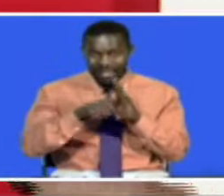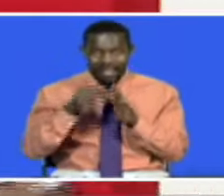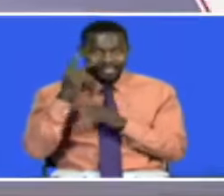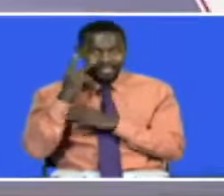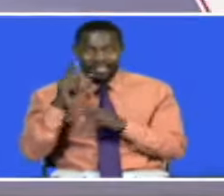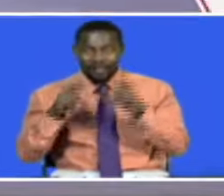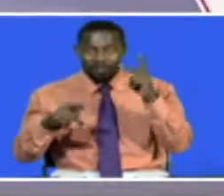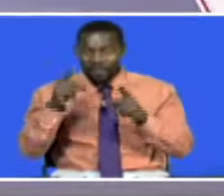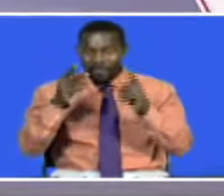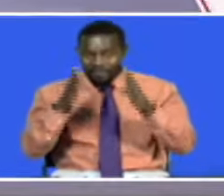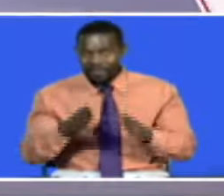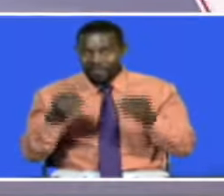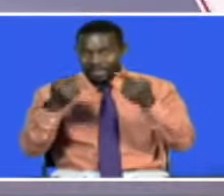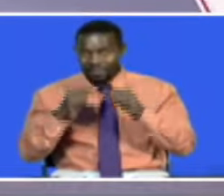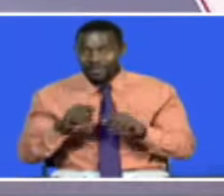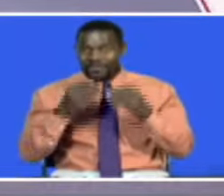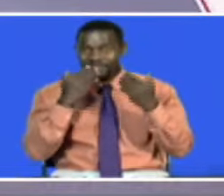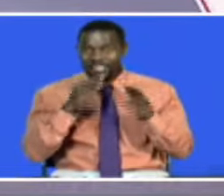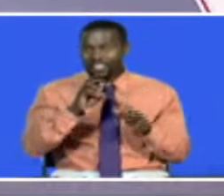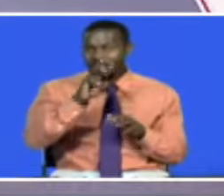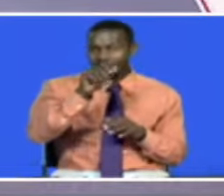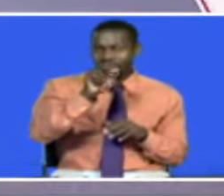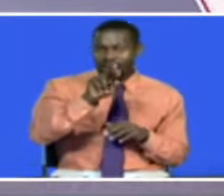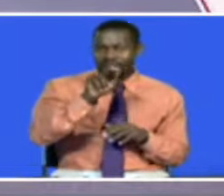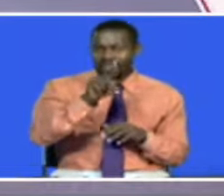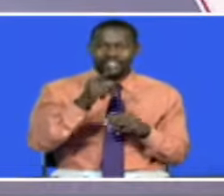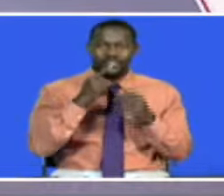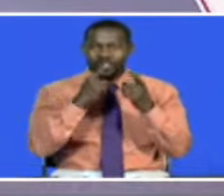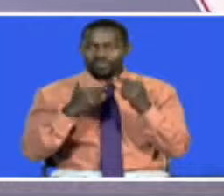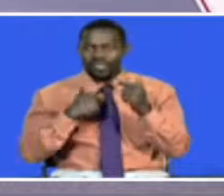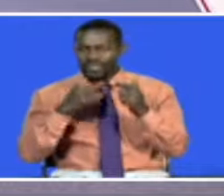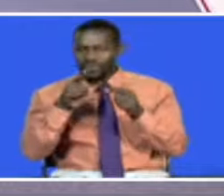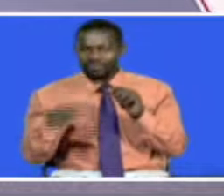Prof, good evening. Mark just told me you're not coming for the show. He impeached you.